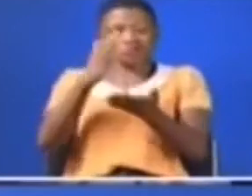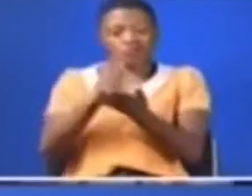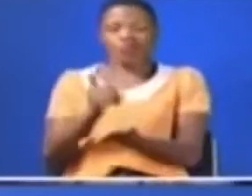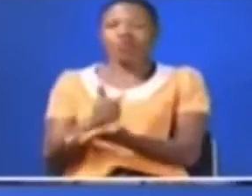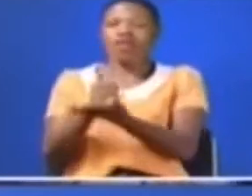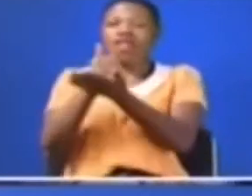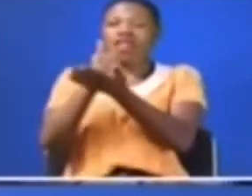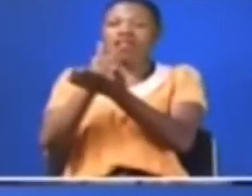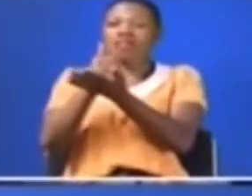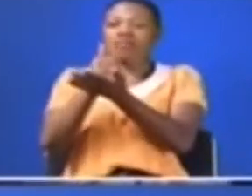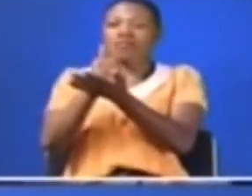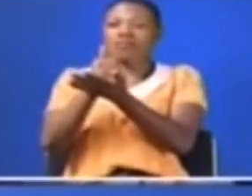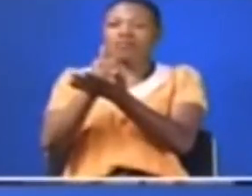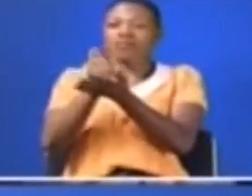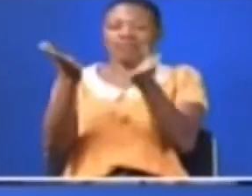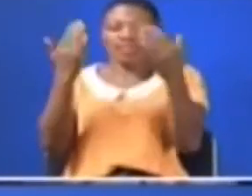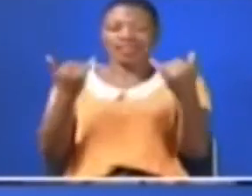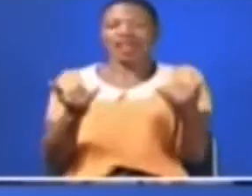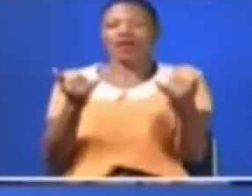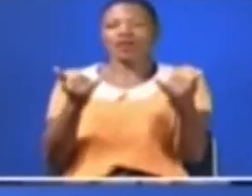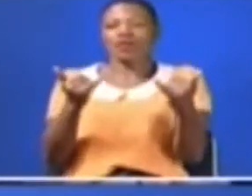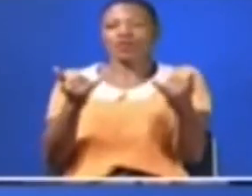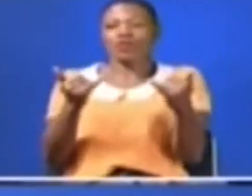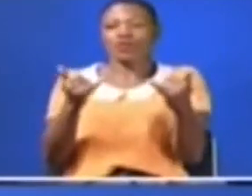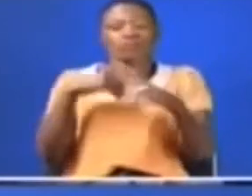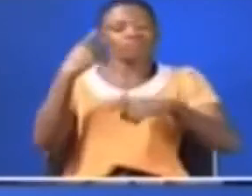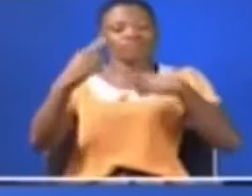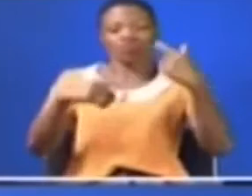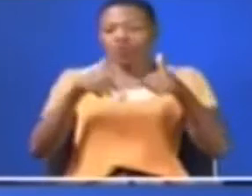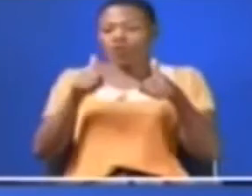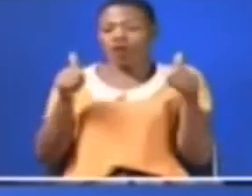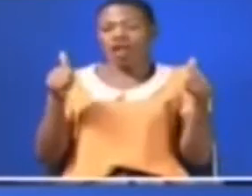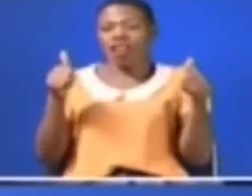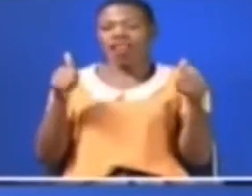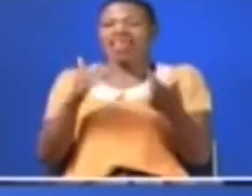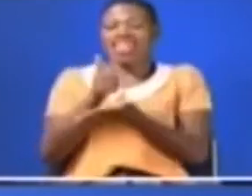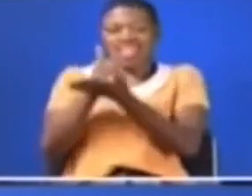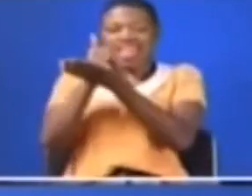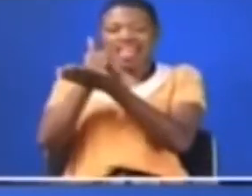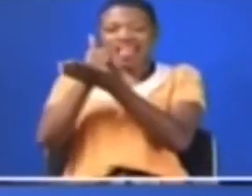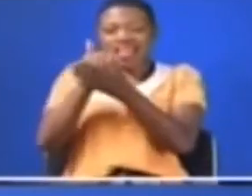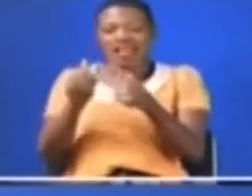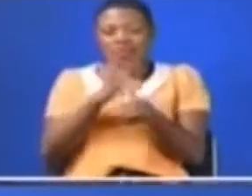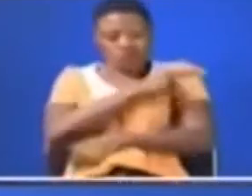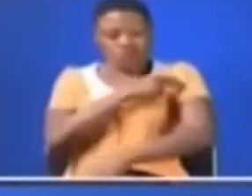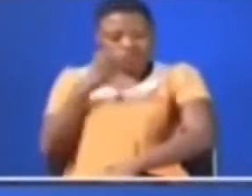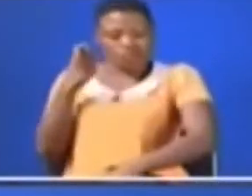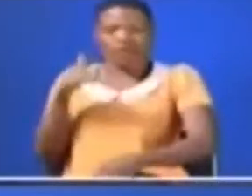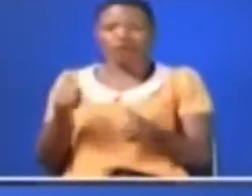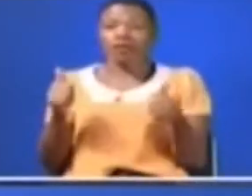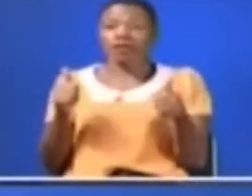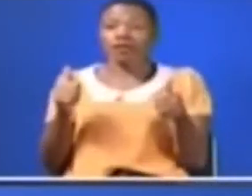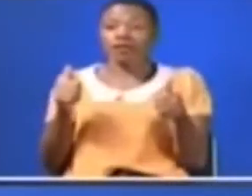tuliweza kutibiwa. Saizi tunaendelea vizuri, tulizaidika upande wa Kapkatet hospitali.